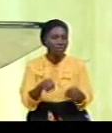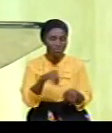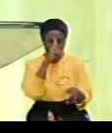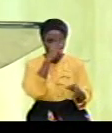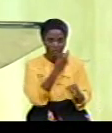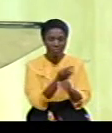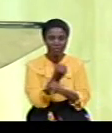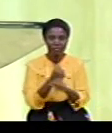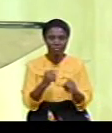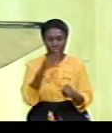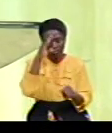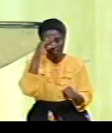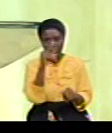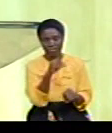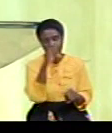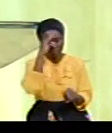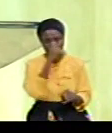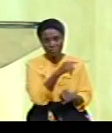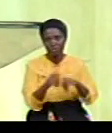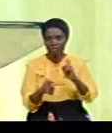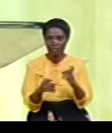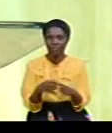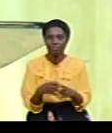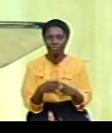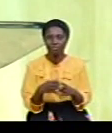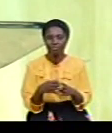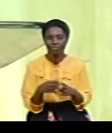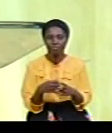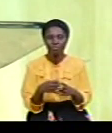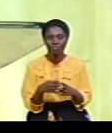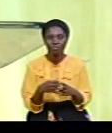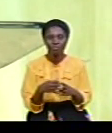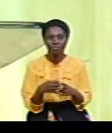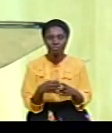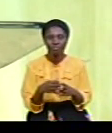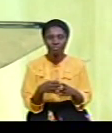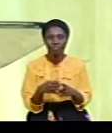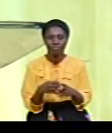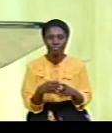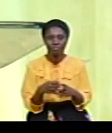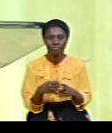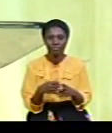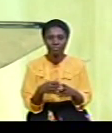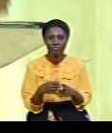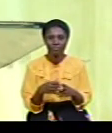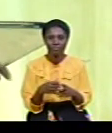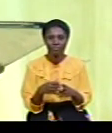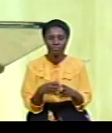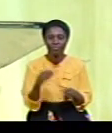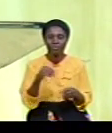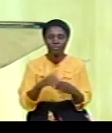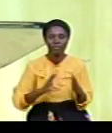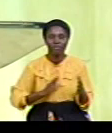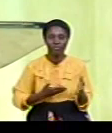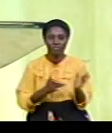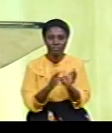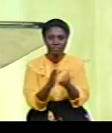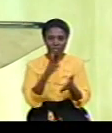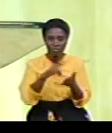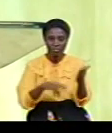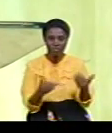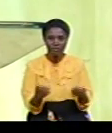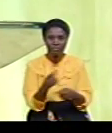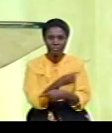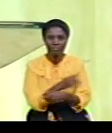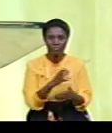masters, knowing that ye shall receive the greater damnation. And then in our passage, in our text today, in chapter 4, verse 11, it says, speak